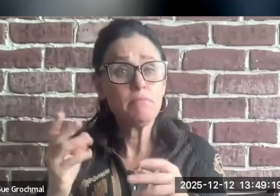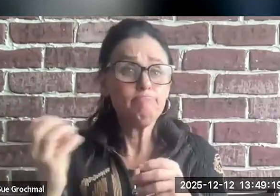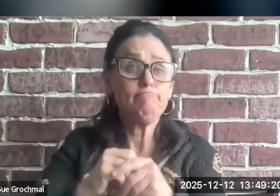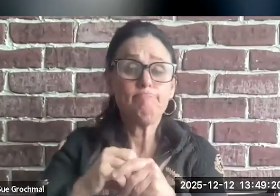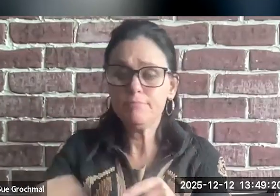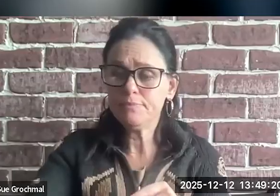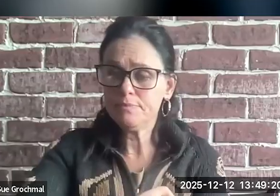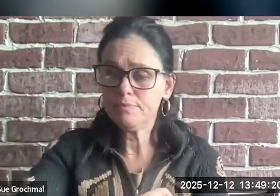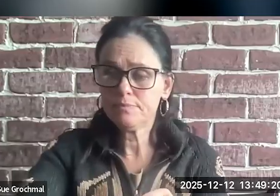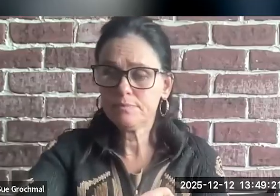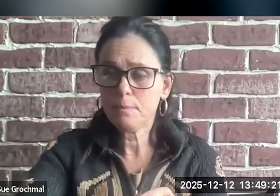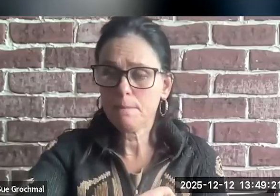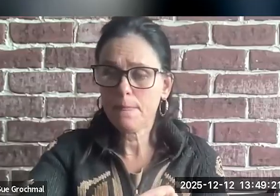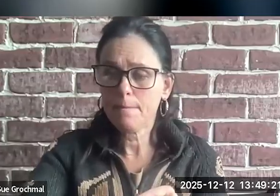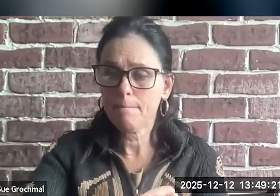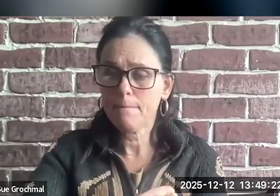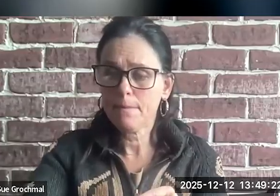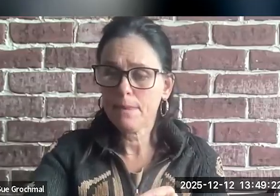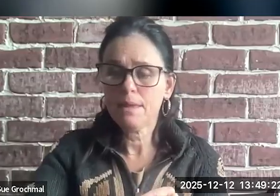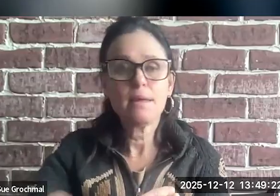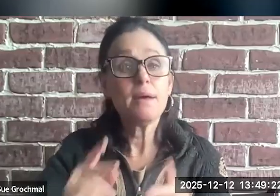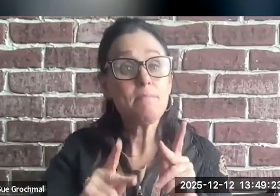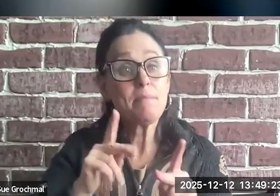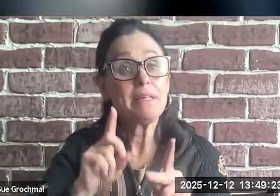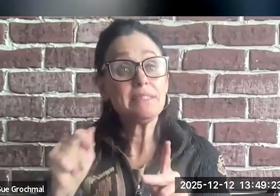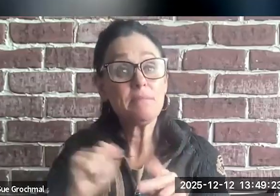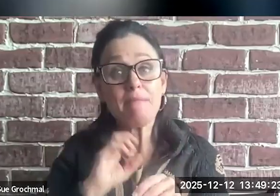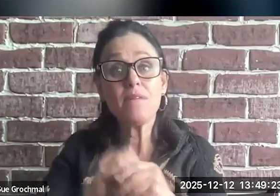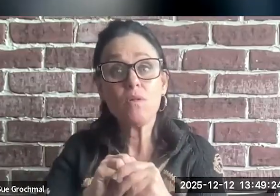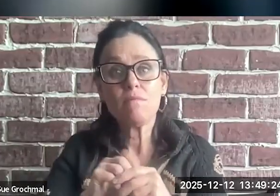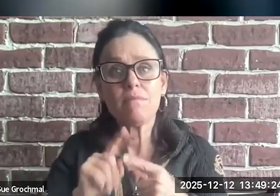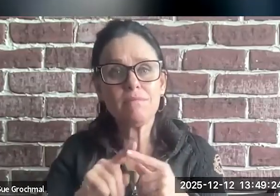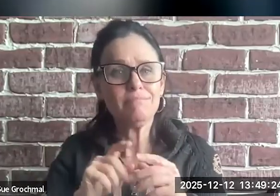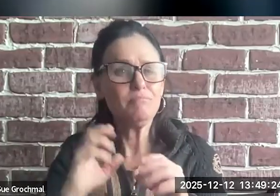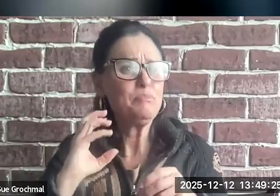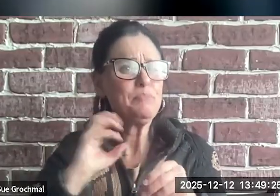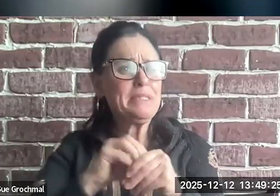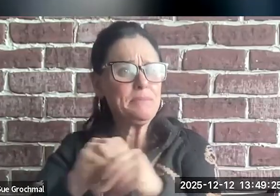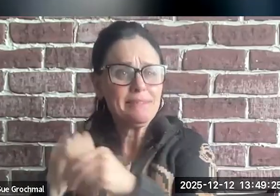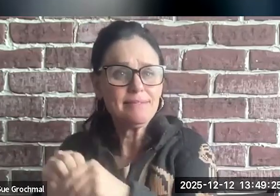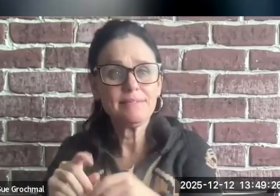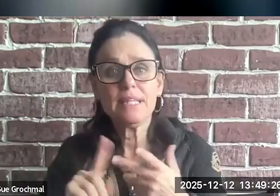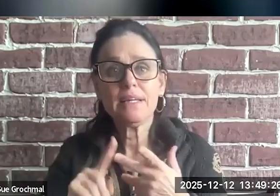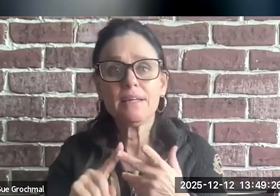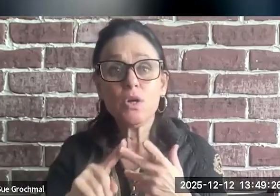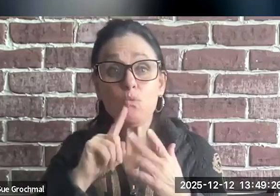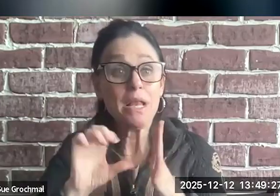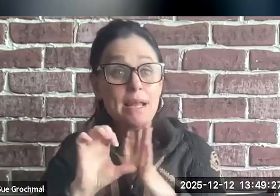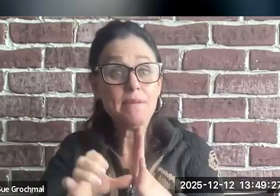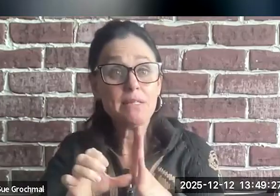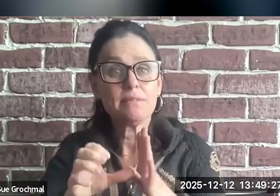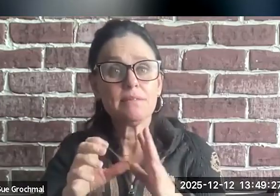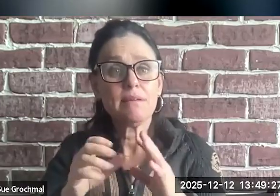but throughout the process, people with disabilities will be involved in a sort of participatory way, right? And so to really emphasize that there